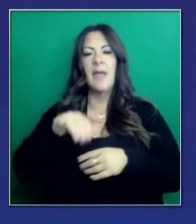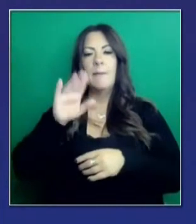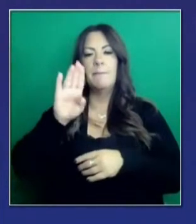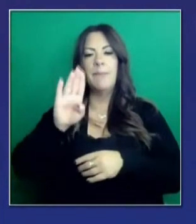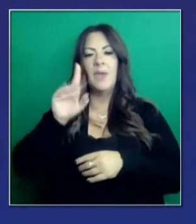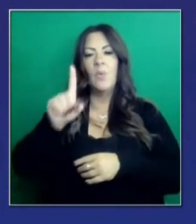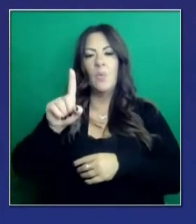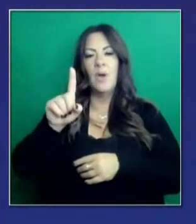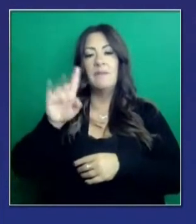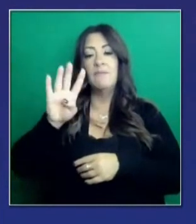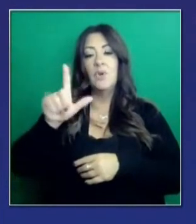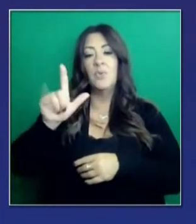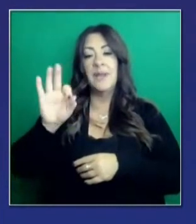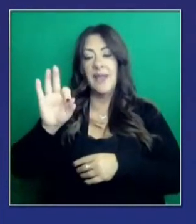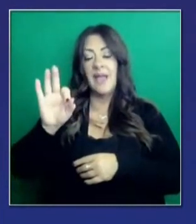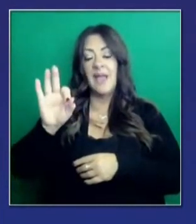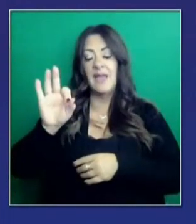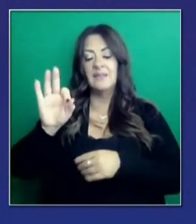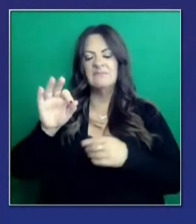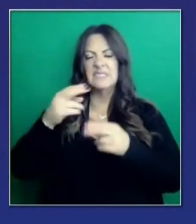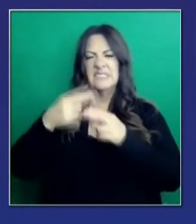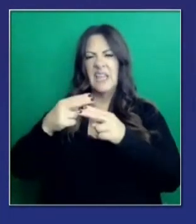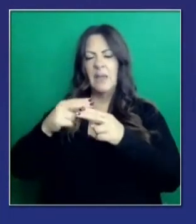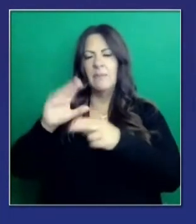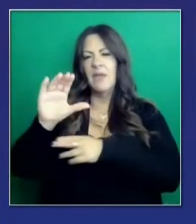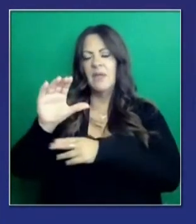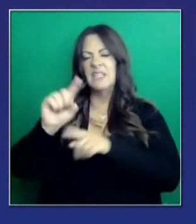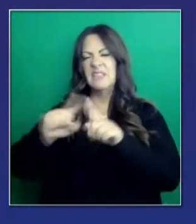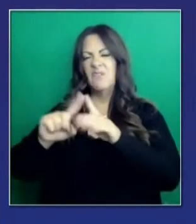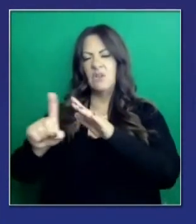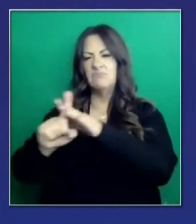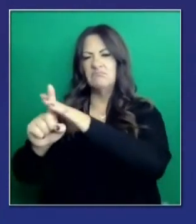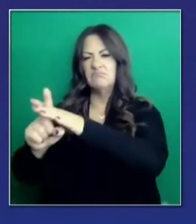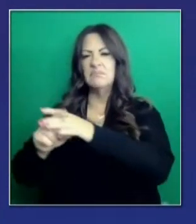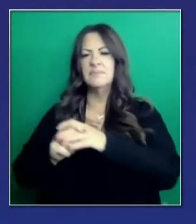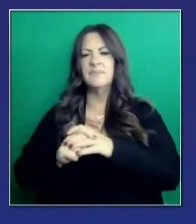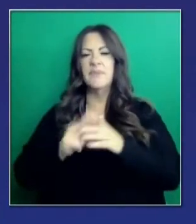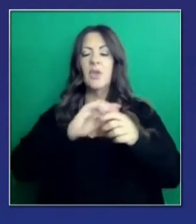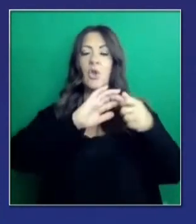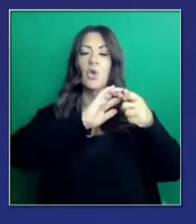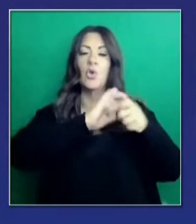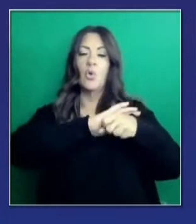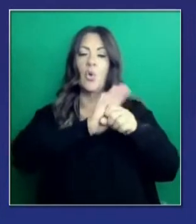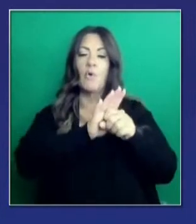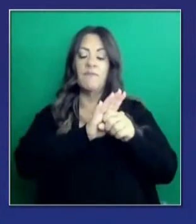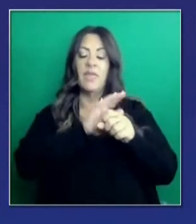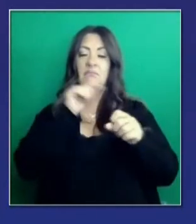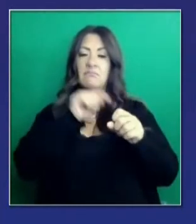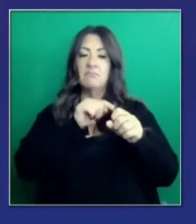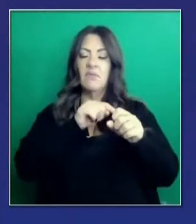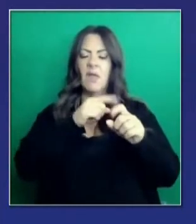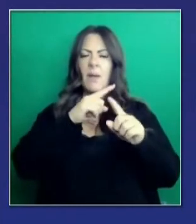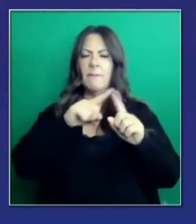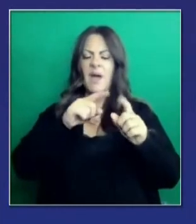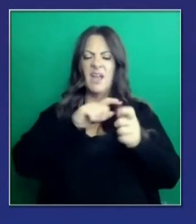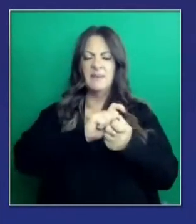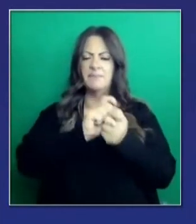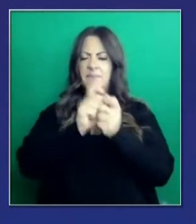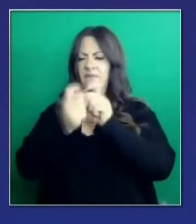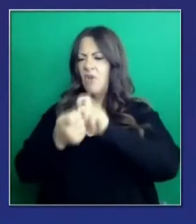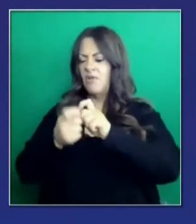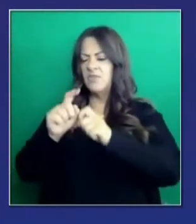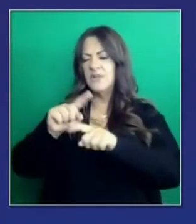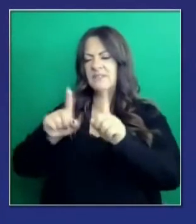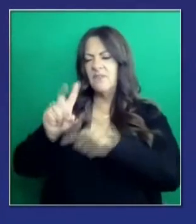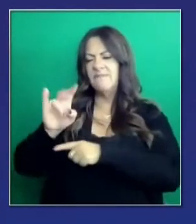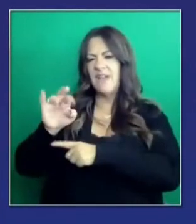we're still working on. Is that a COVID variant that's unique to California, or is it something else? Again, we're still working through that. But so are we